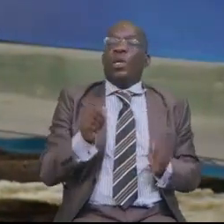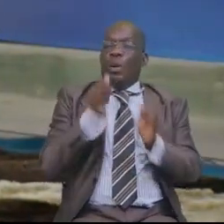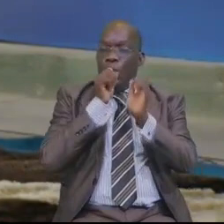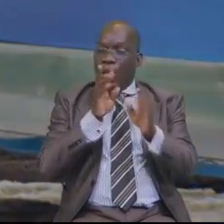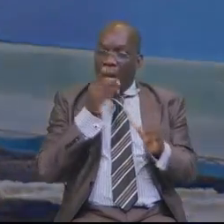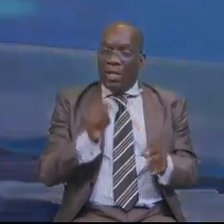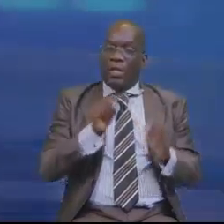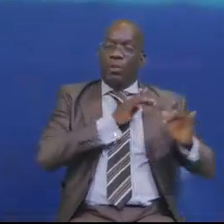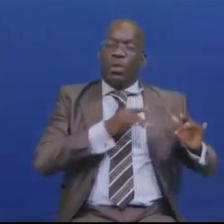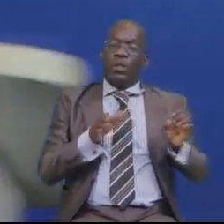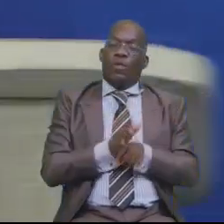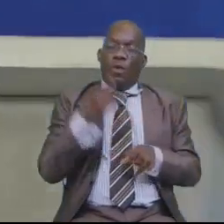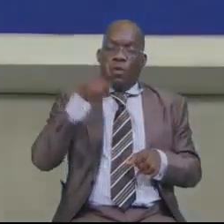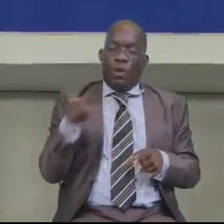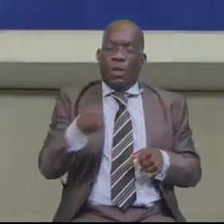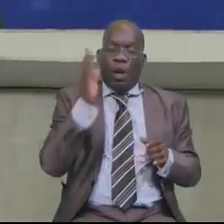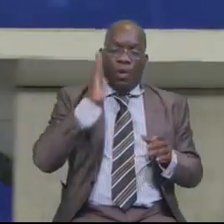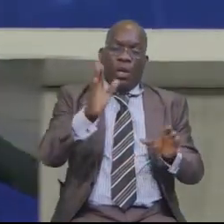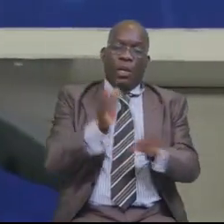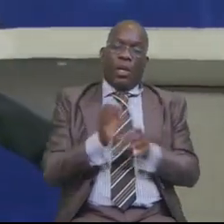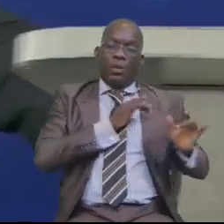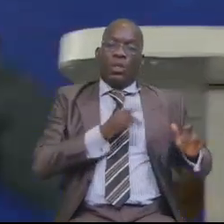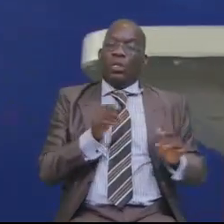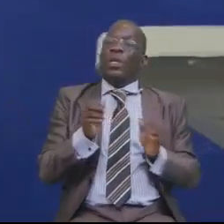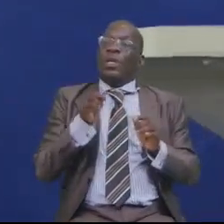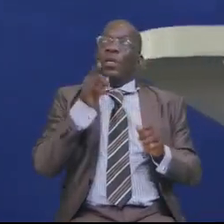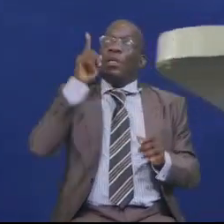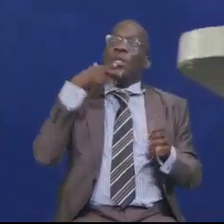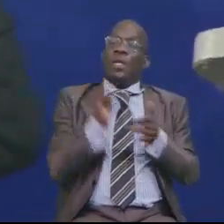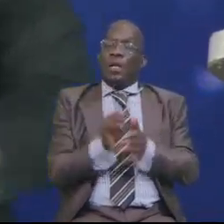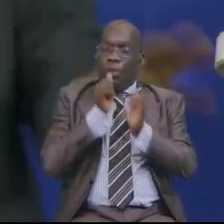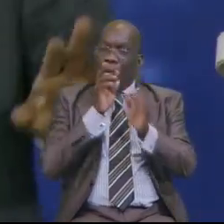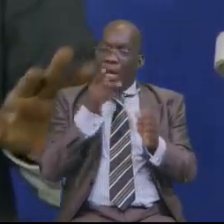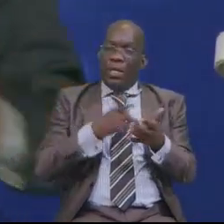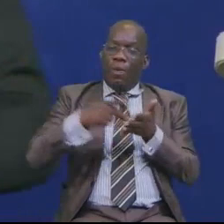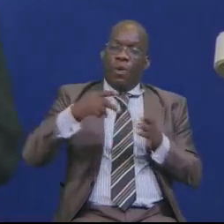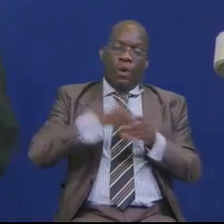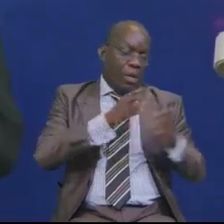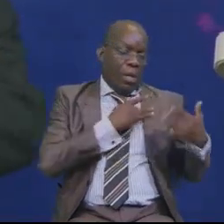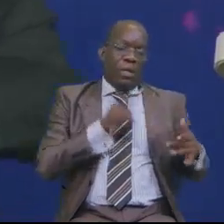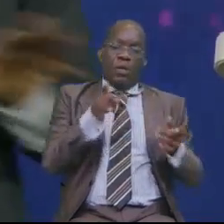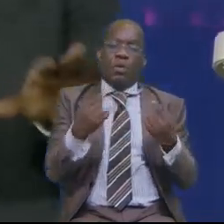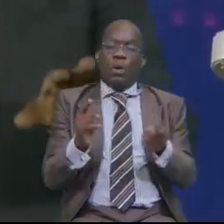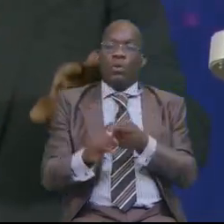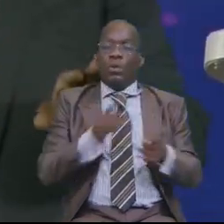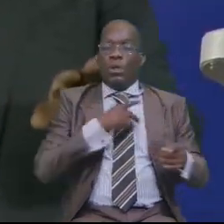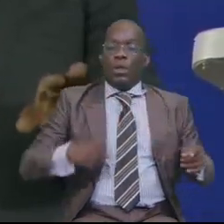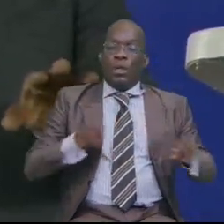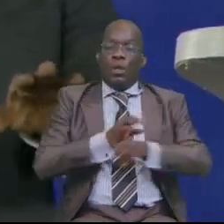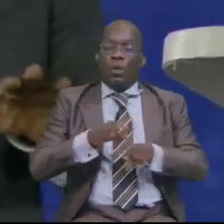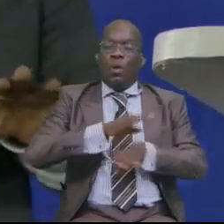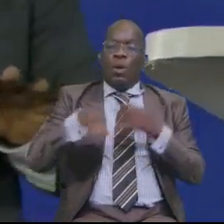And then he says, blessed are the pure in heart. You come into the kingdom. All iniquity is gone,